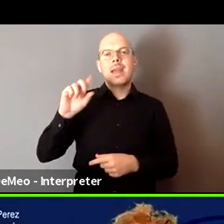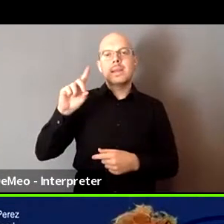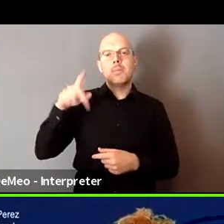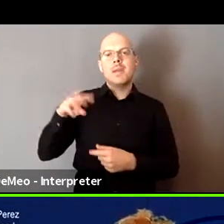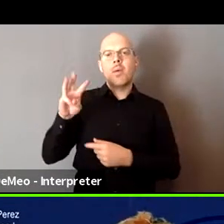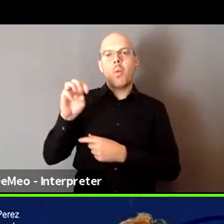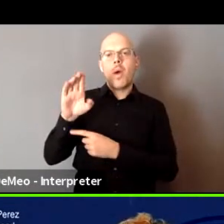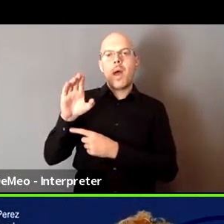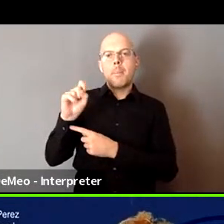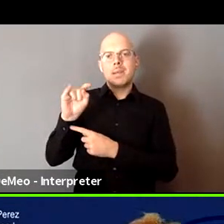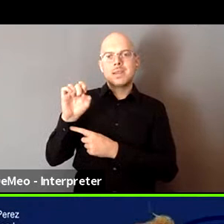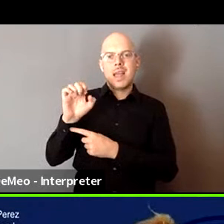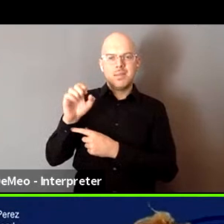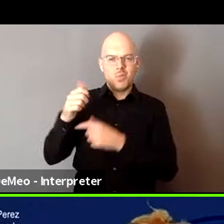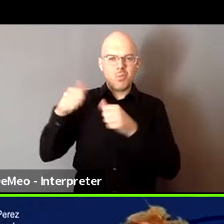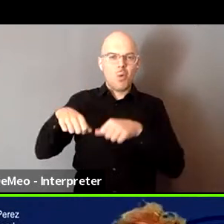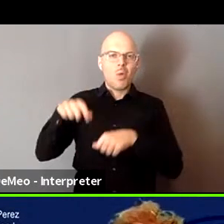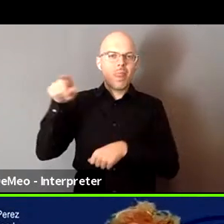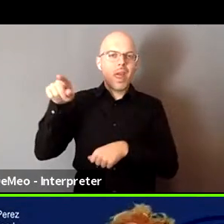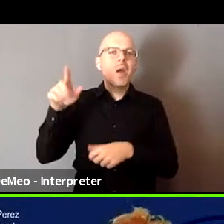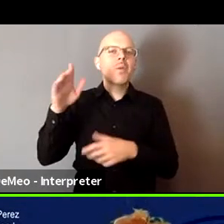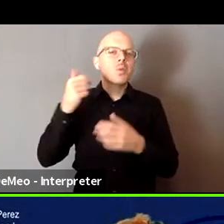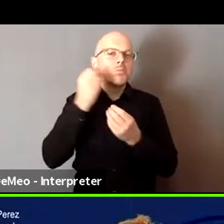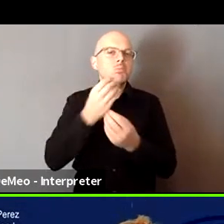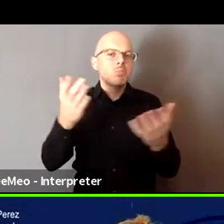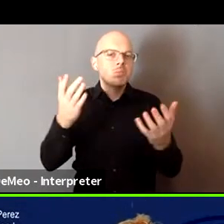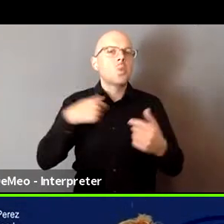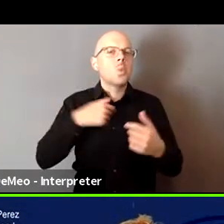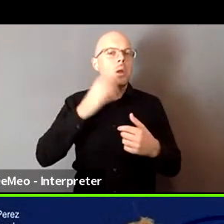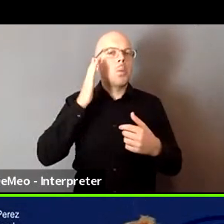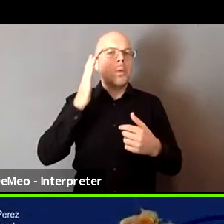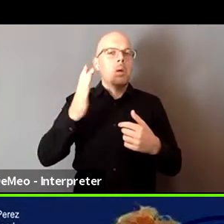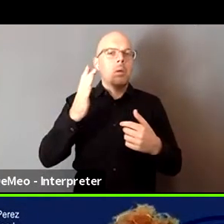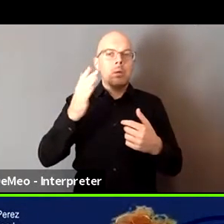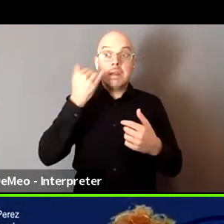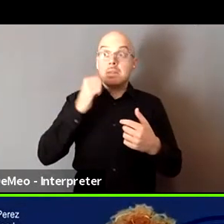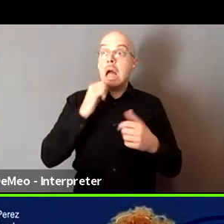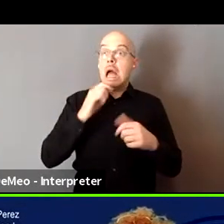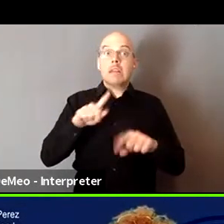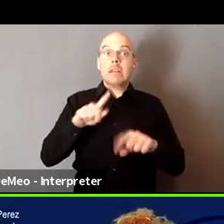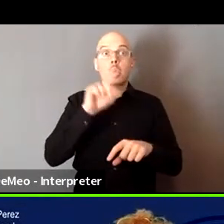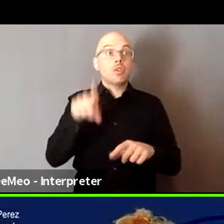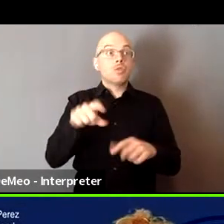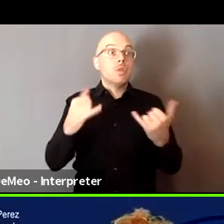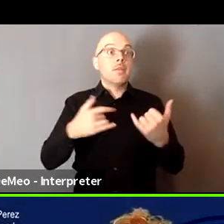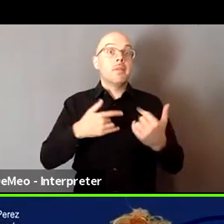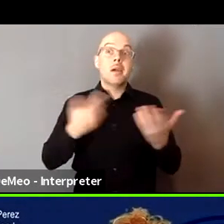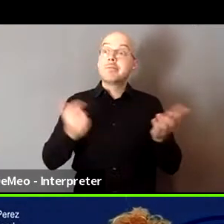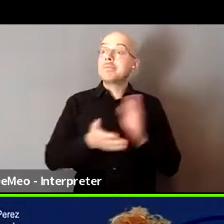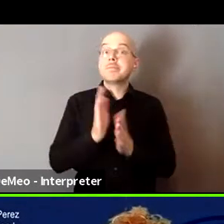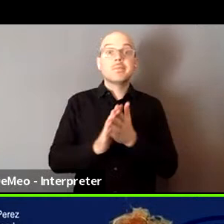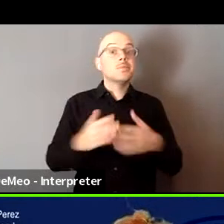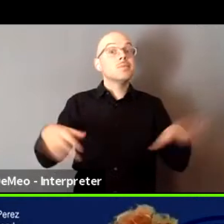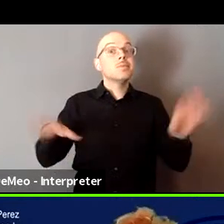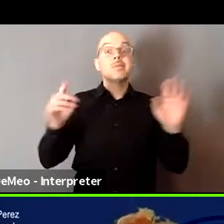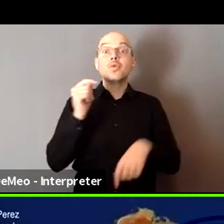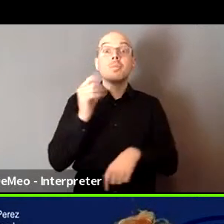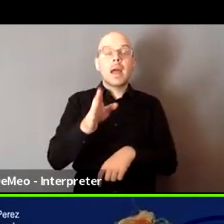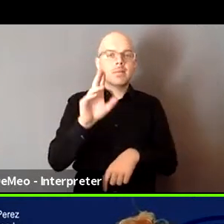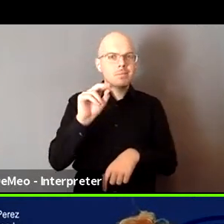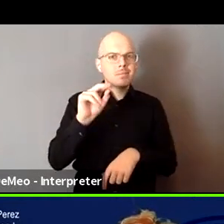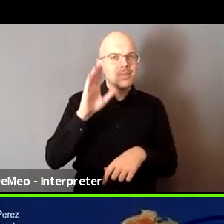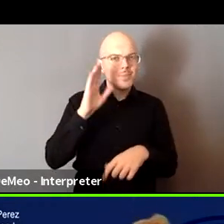that, but I wanted to put that out there just so you know that we don't want to not answer your questions, but we want to ensure that we give you the